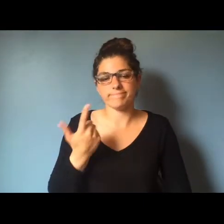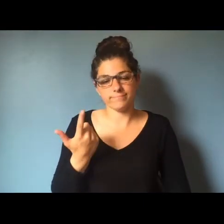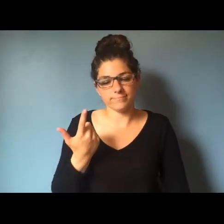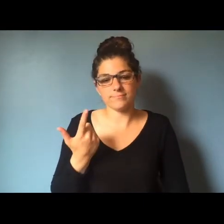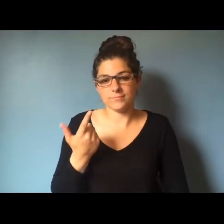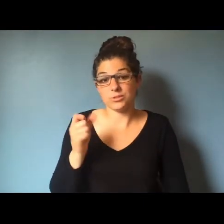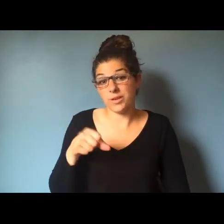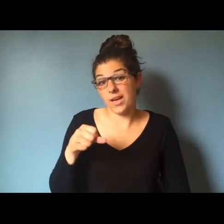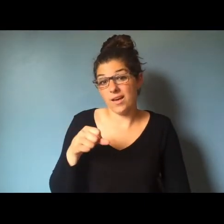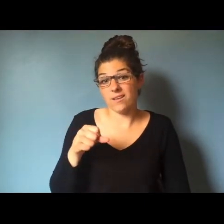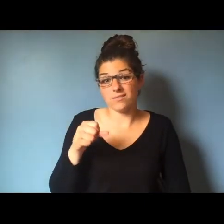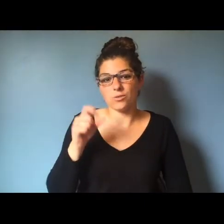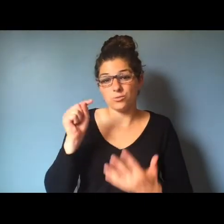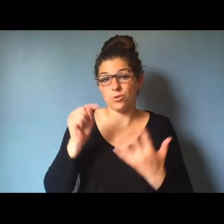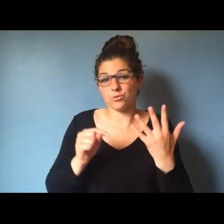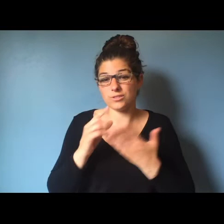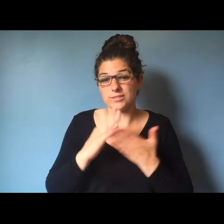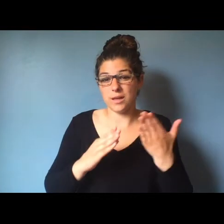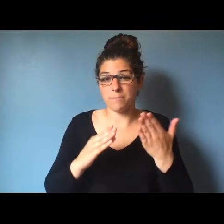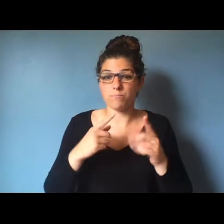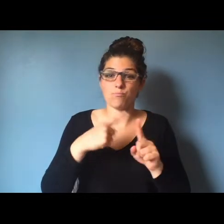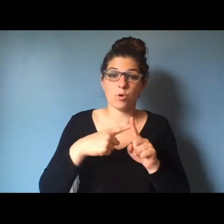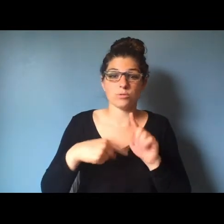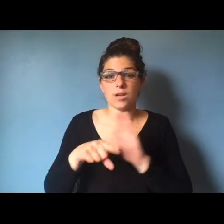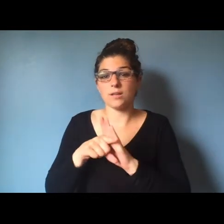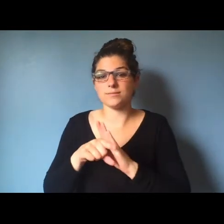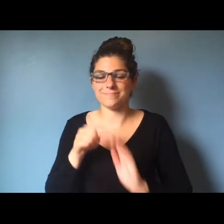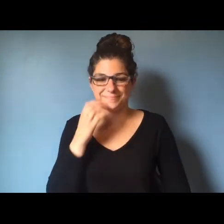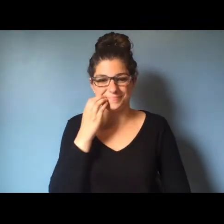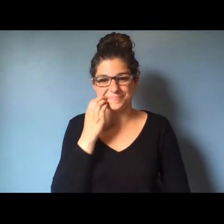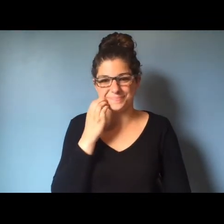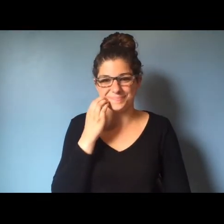So those are some pros and cons.